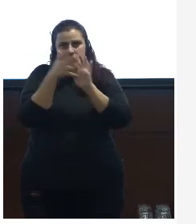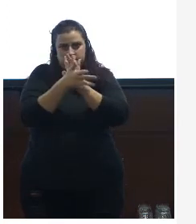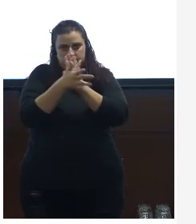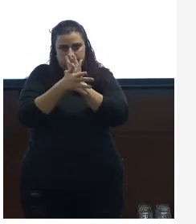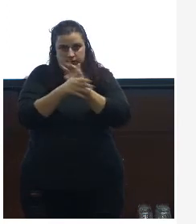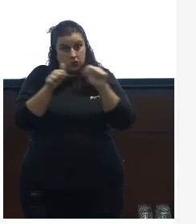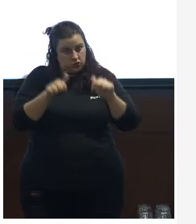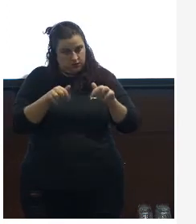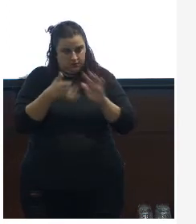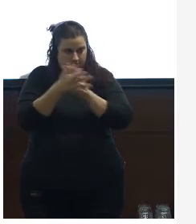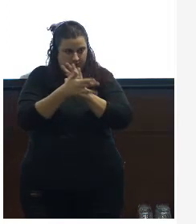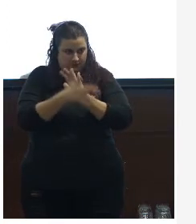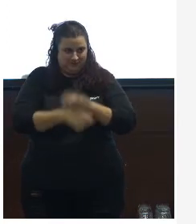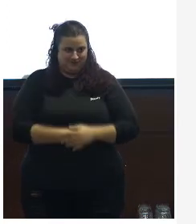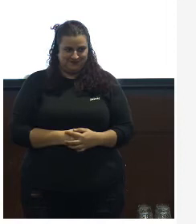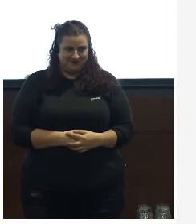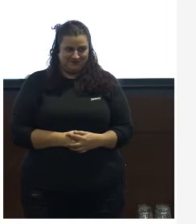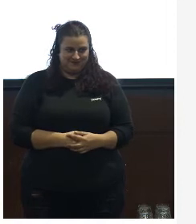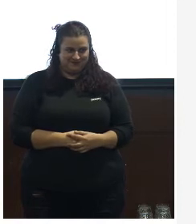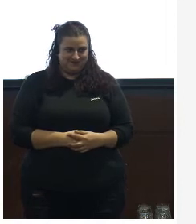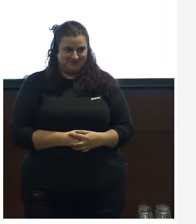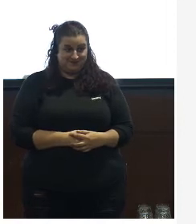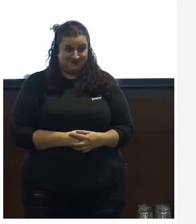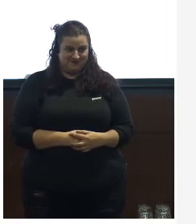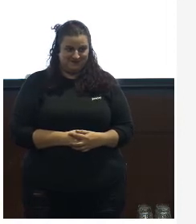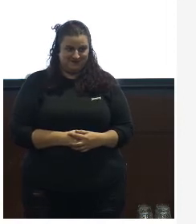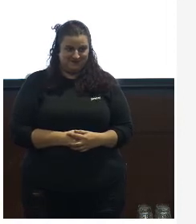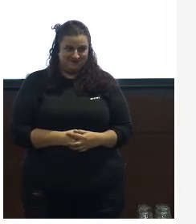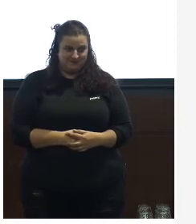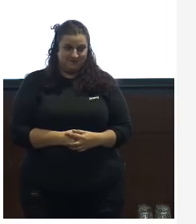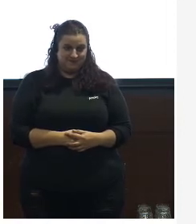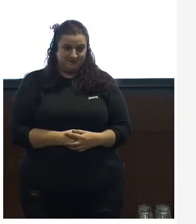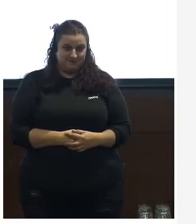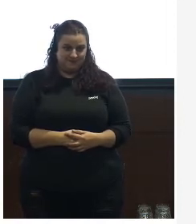Then we have split these over 4 categories, being